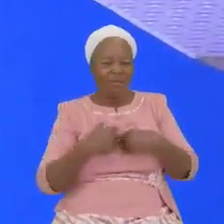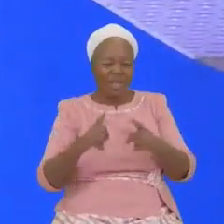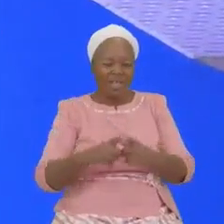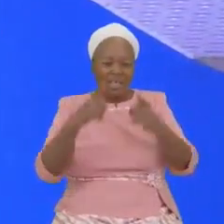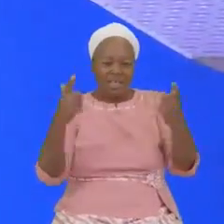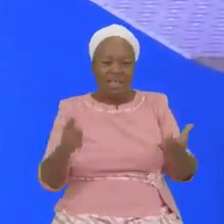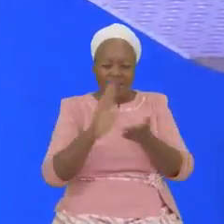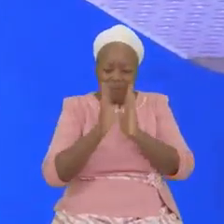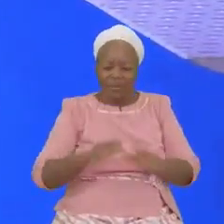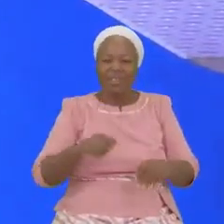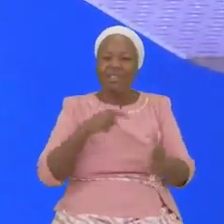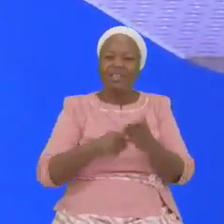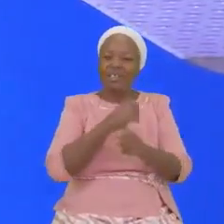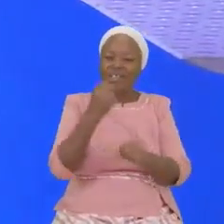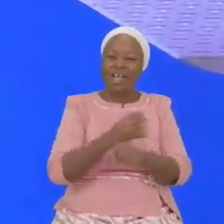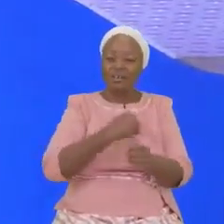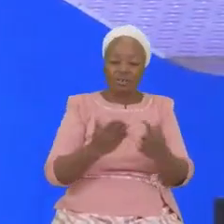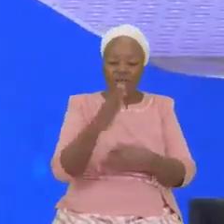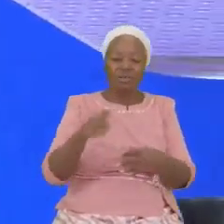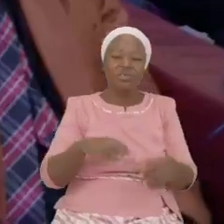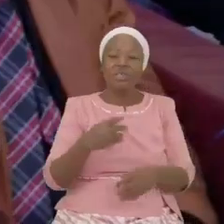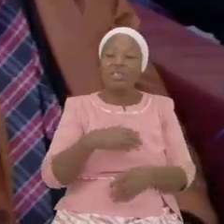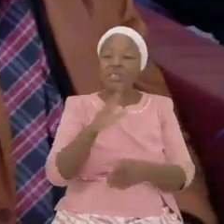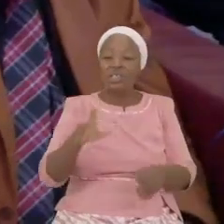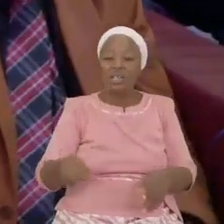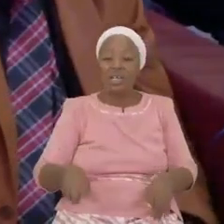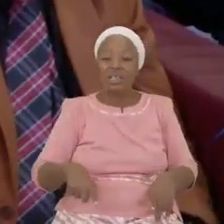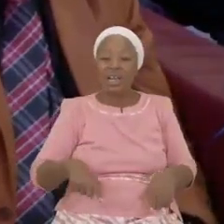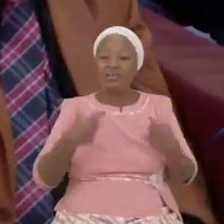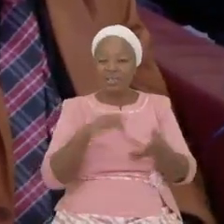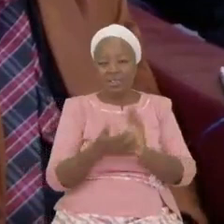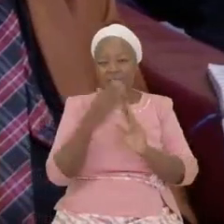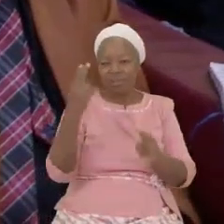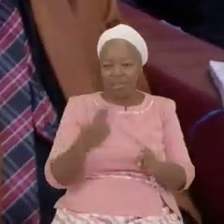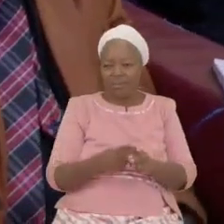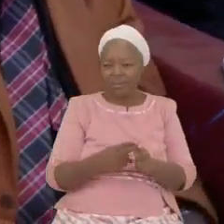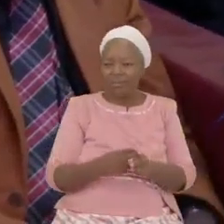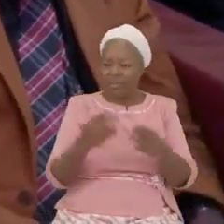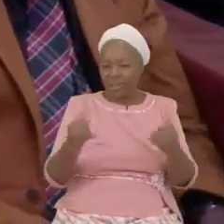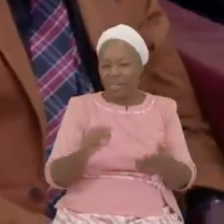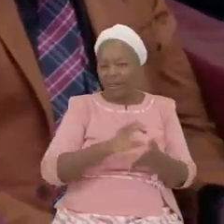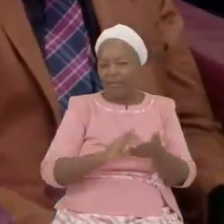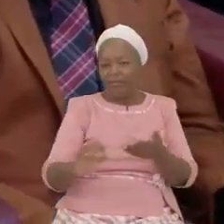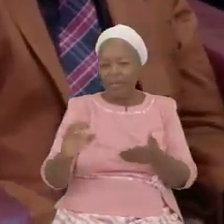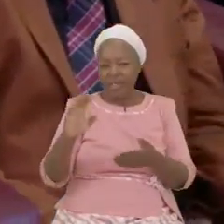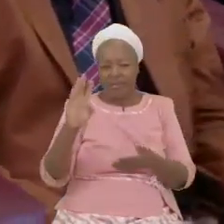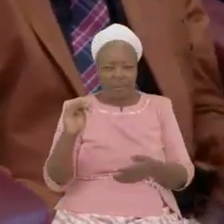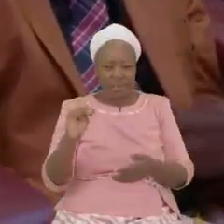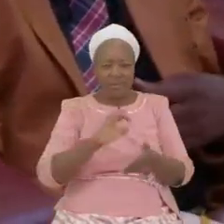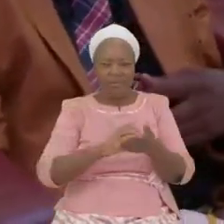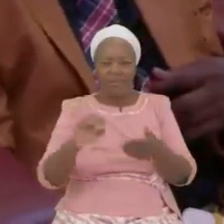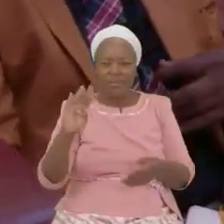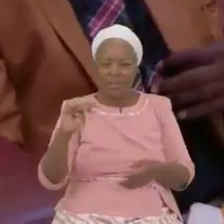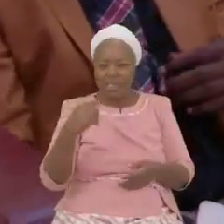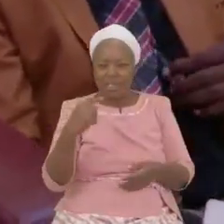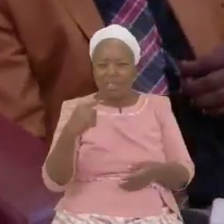peace this year and for the rest of their lives in Jesus' name. Look at verse 14. In verse 14,